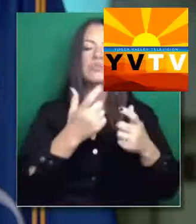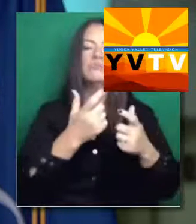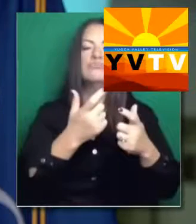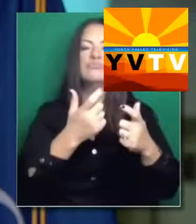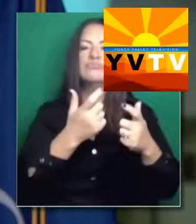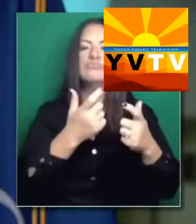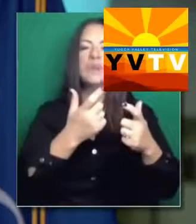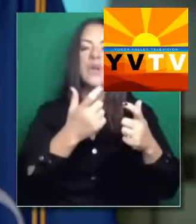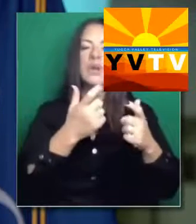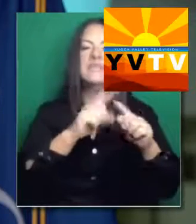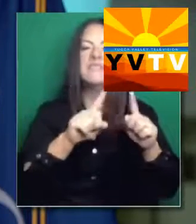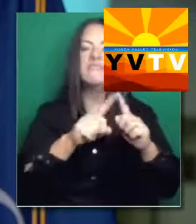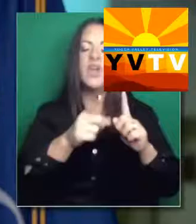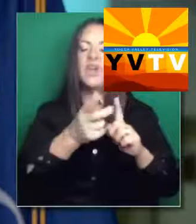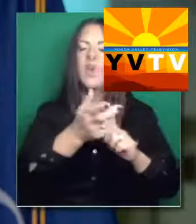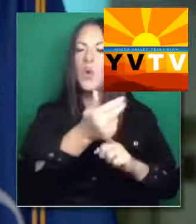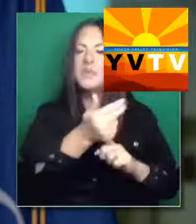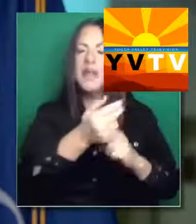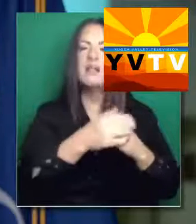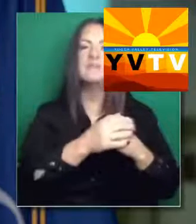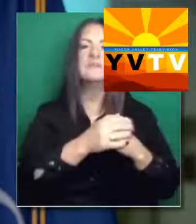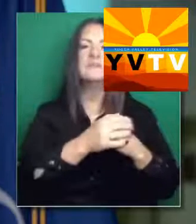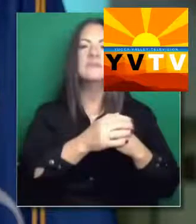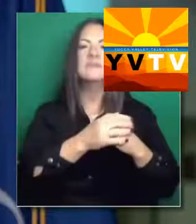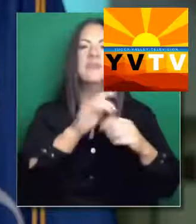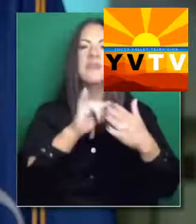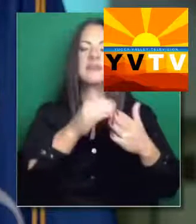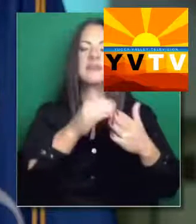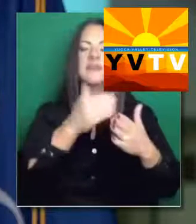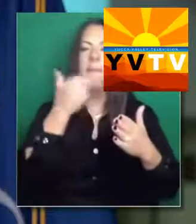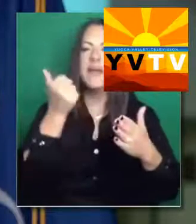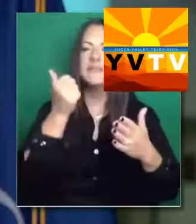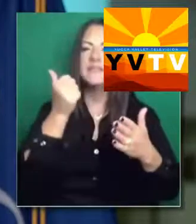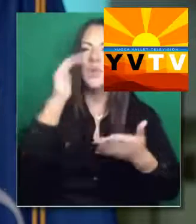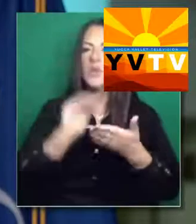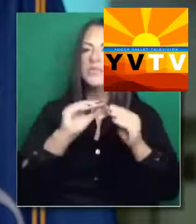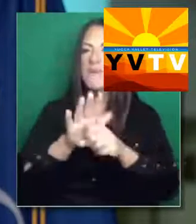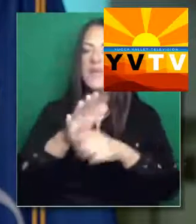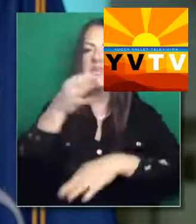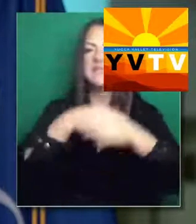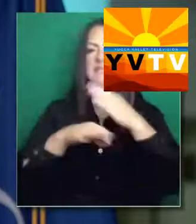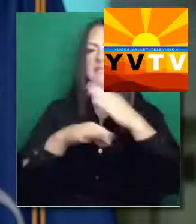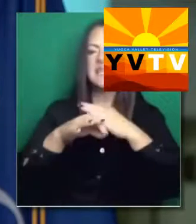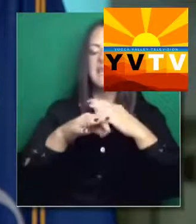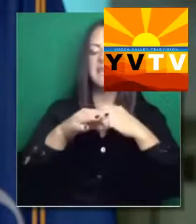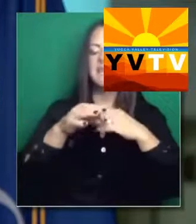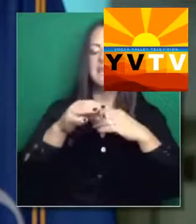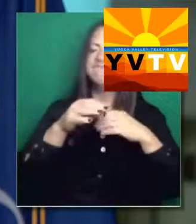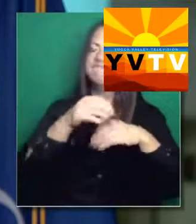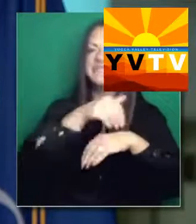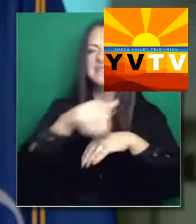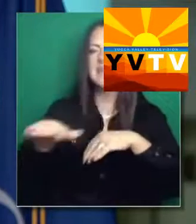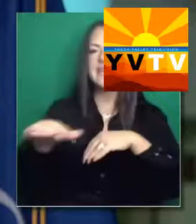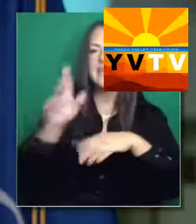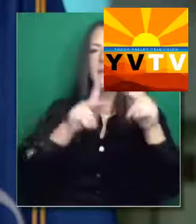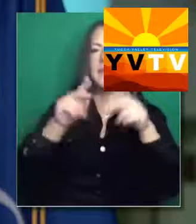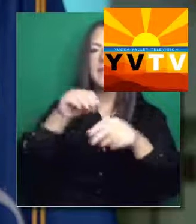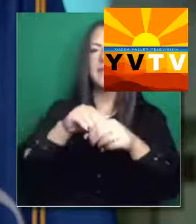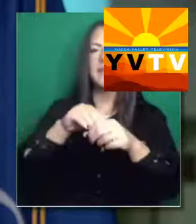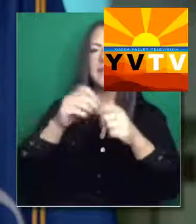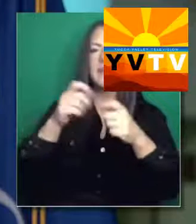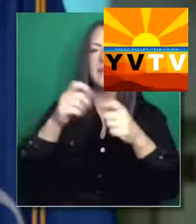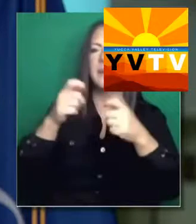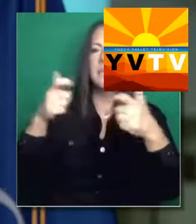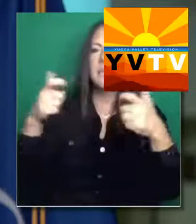relates to the transmission of disease. And that's one of the best practices we're also socializing and sharing and with county health directors as